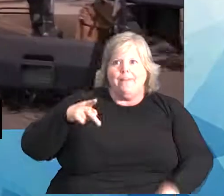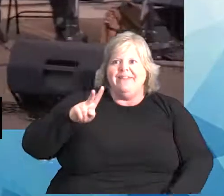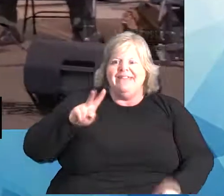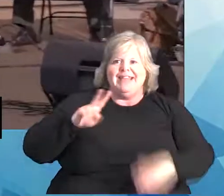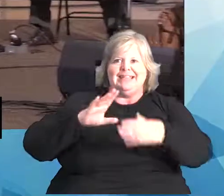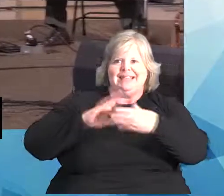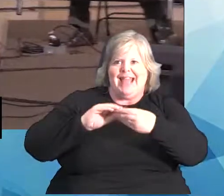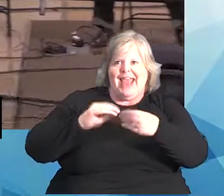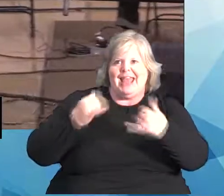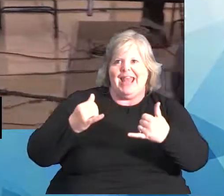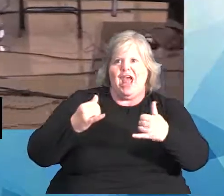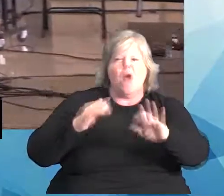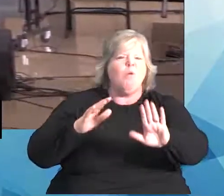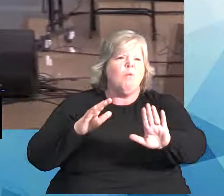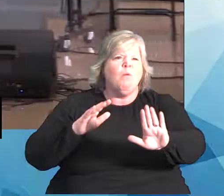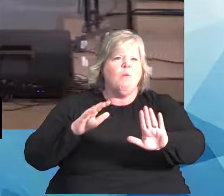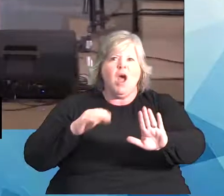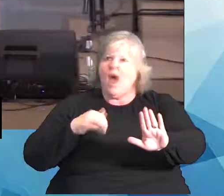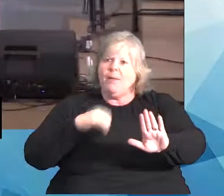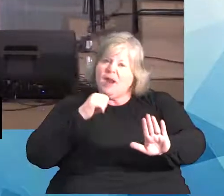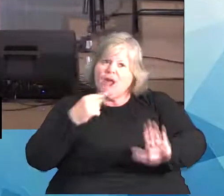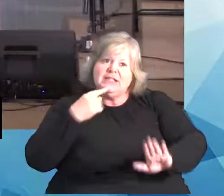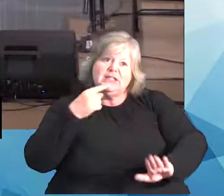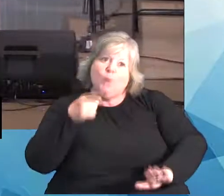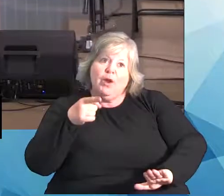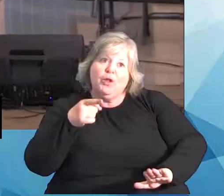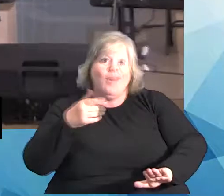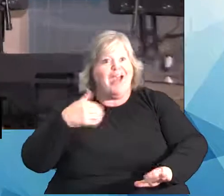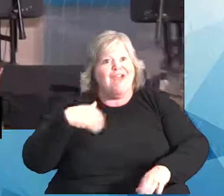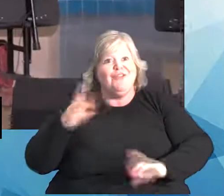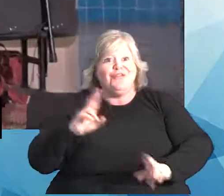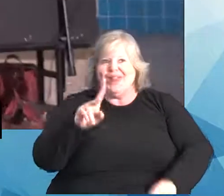And I'm not here to disappoint you. I do have a question.